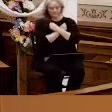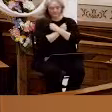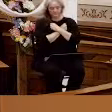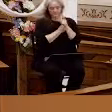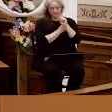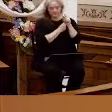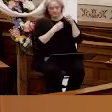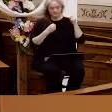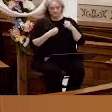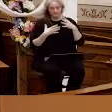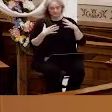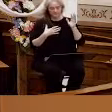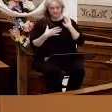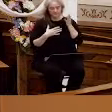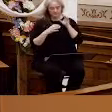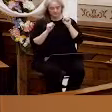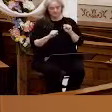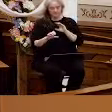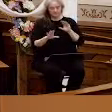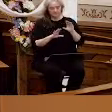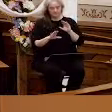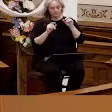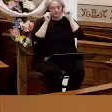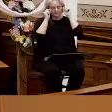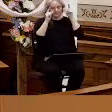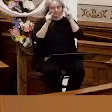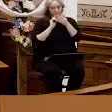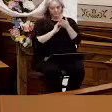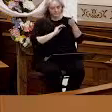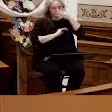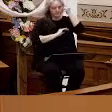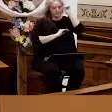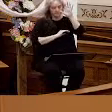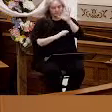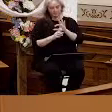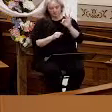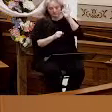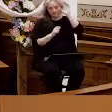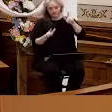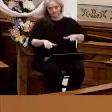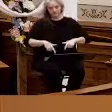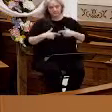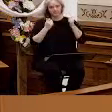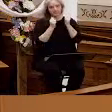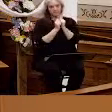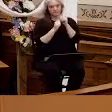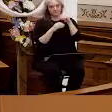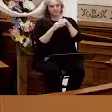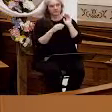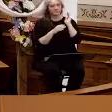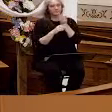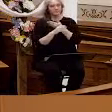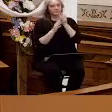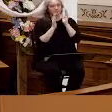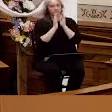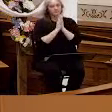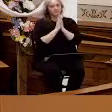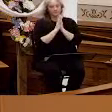fear. We can do incredible things because your spirit lives within us.